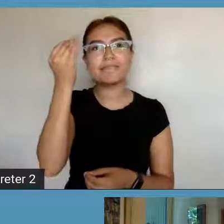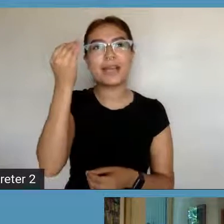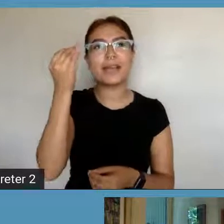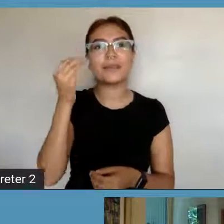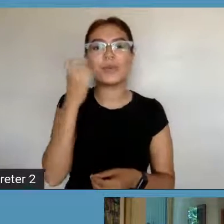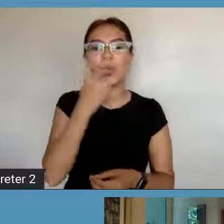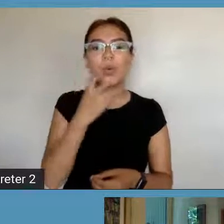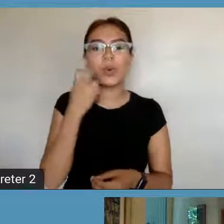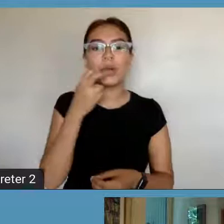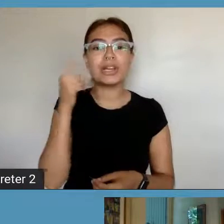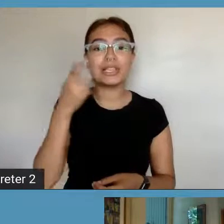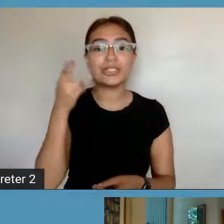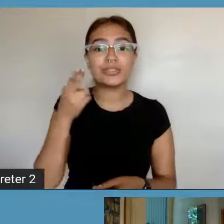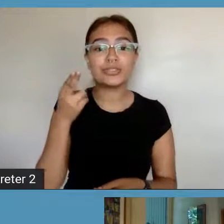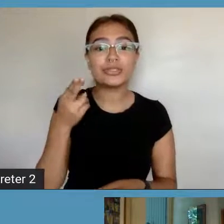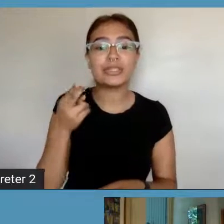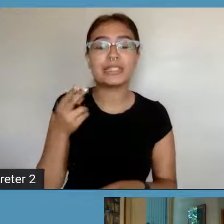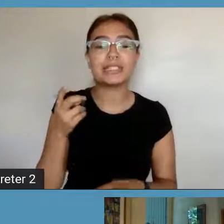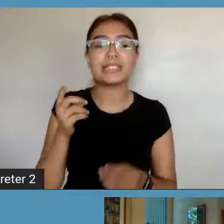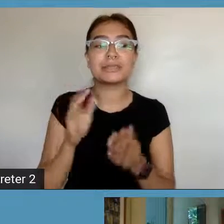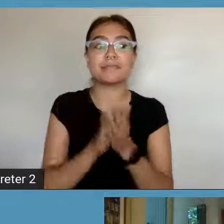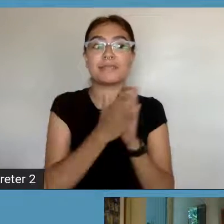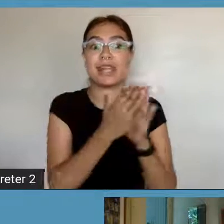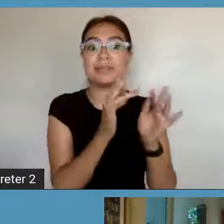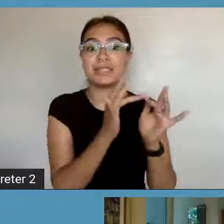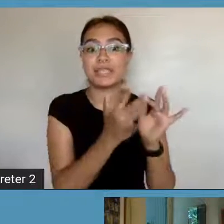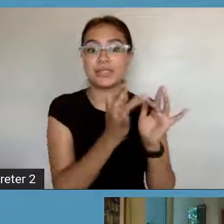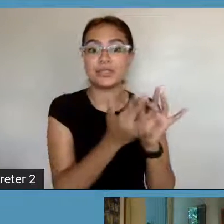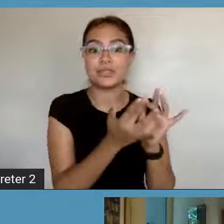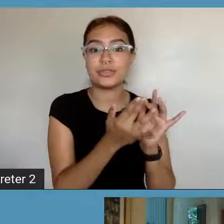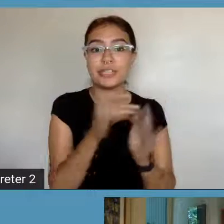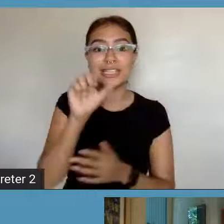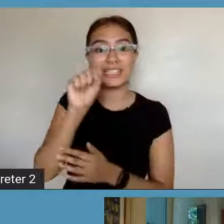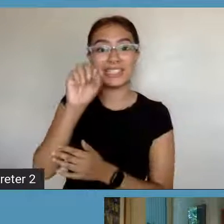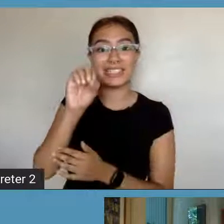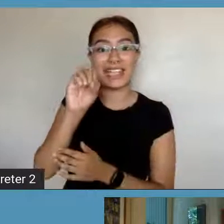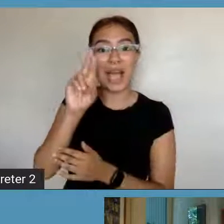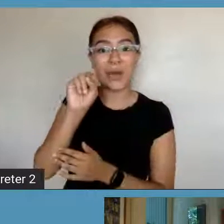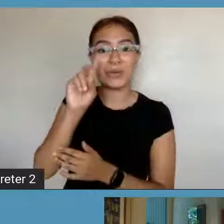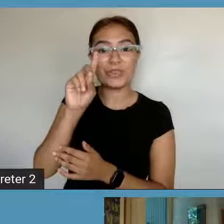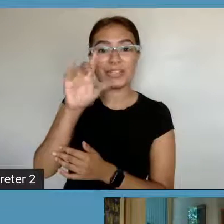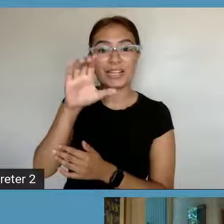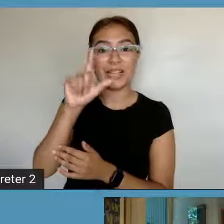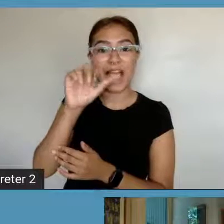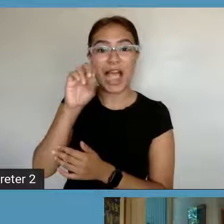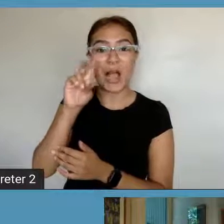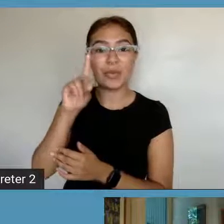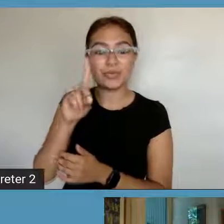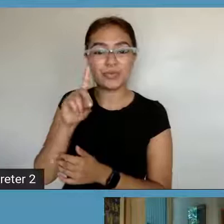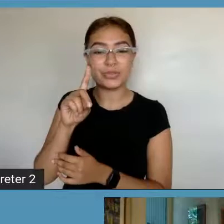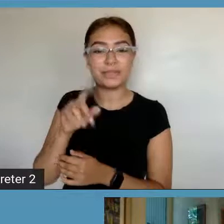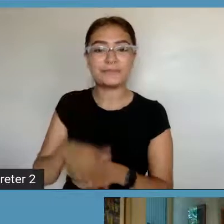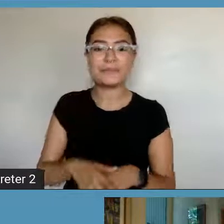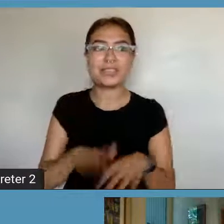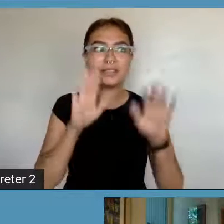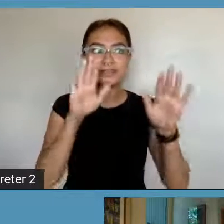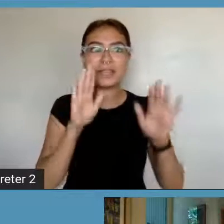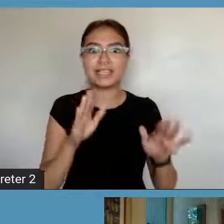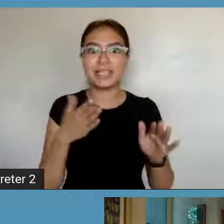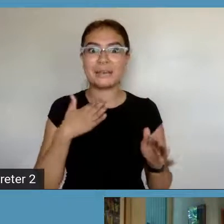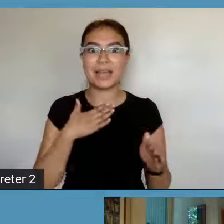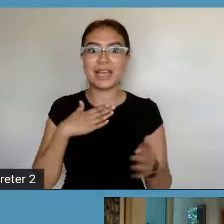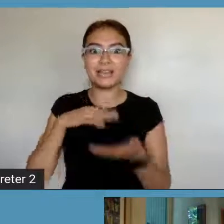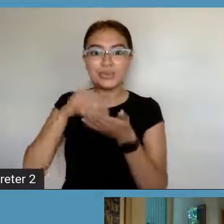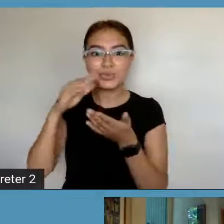digital. And SoundCloud, I mean, it was just like amazing that my students were uploading to SoundCloud